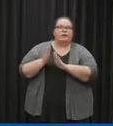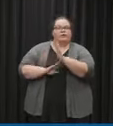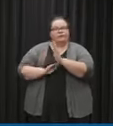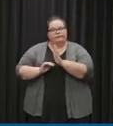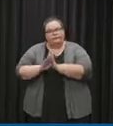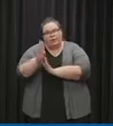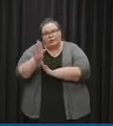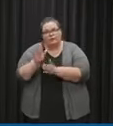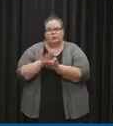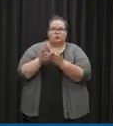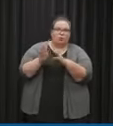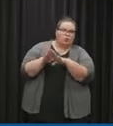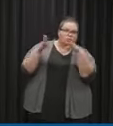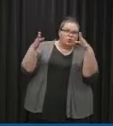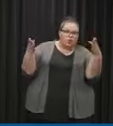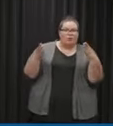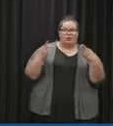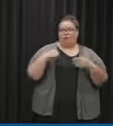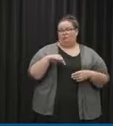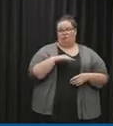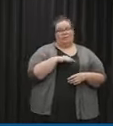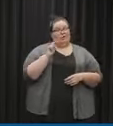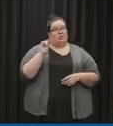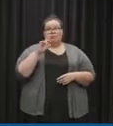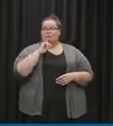terms of being very